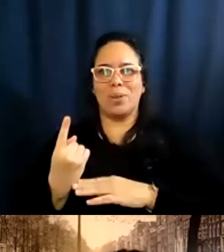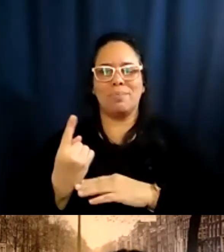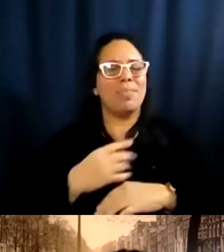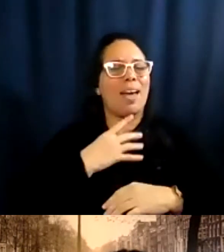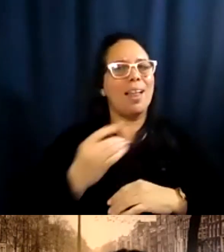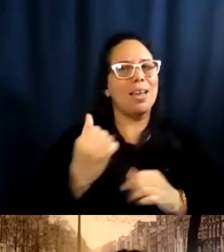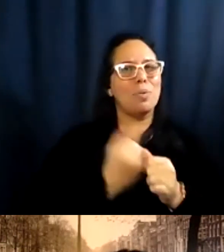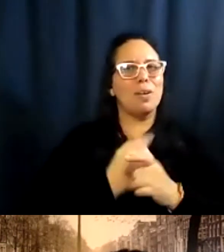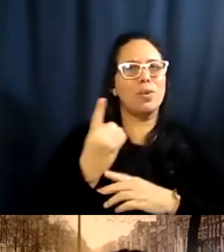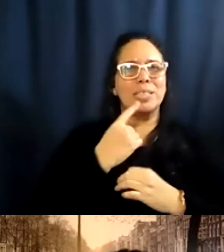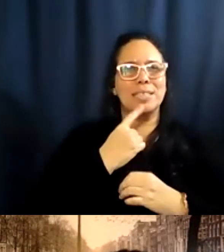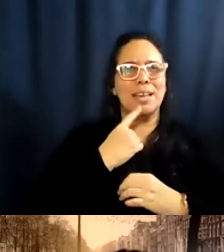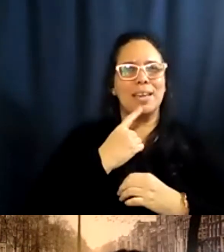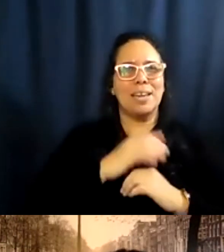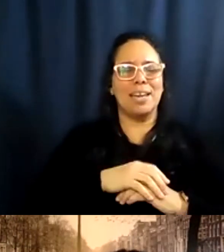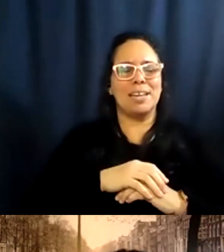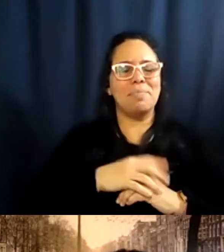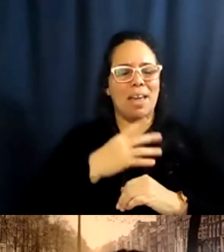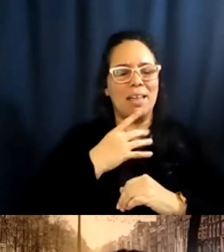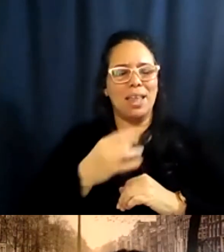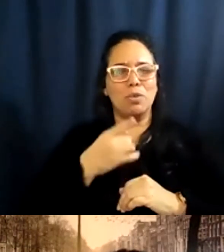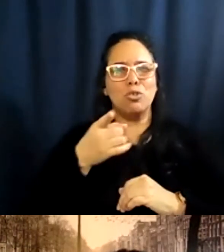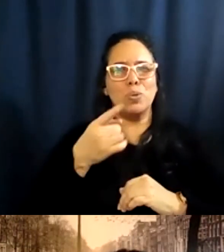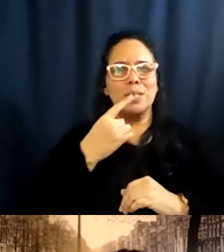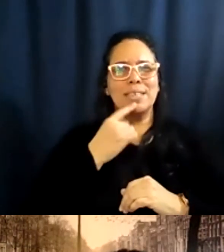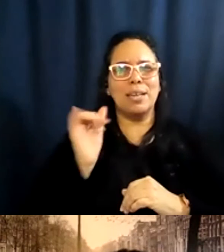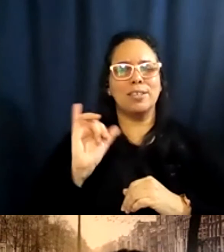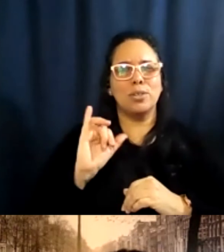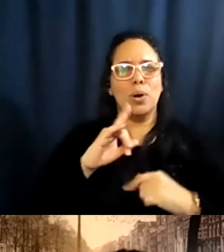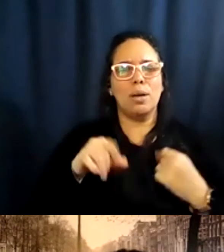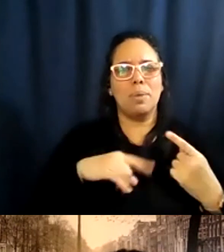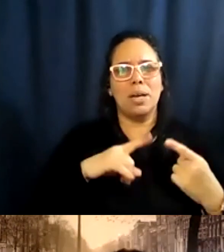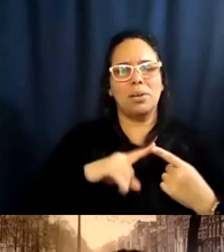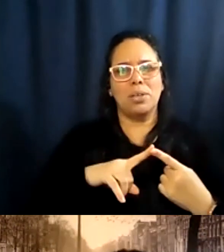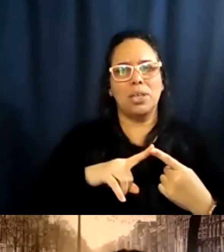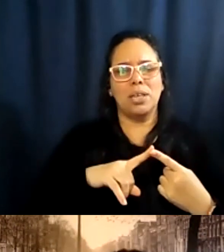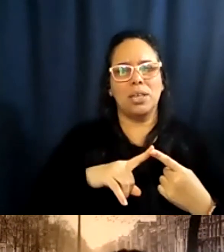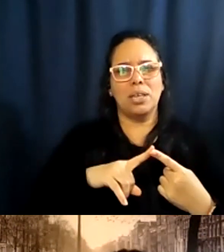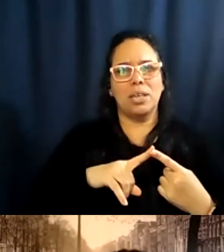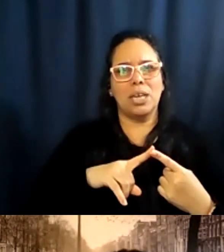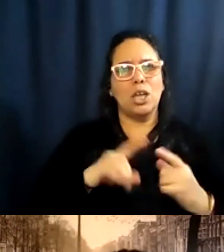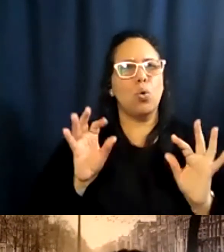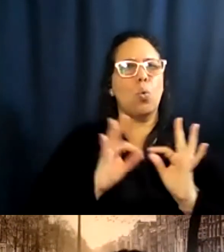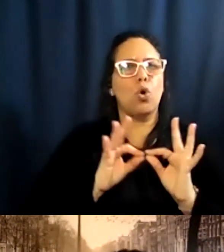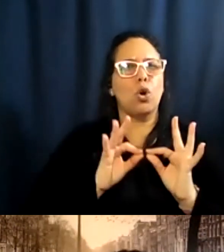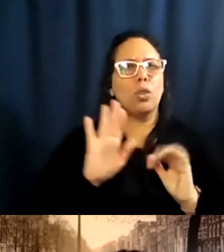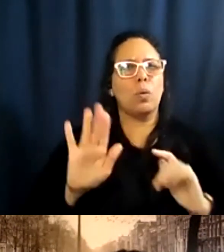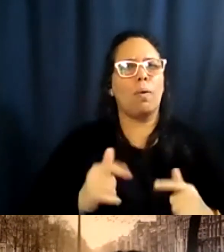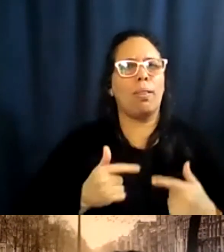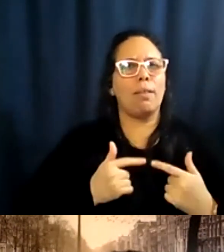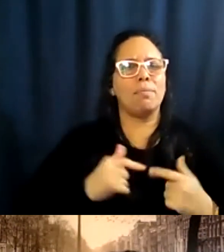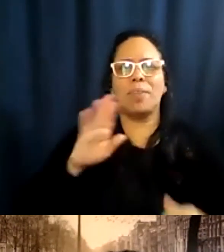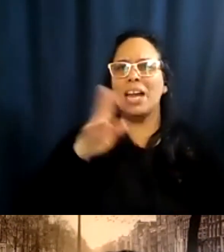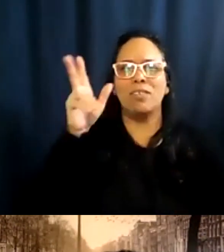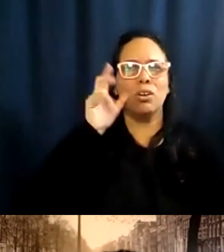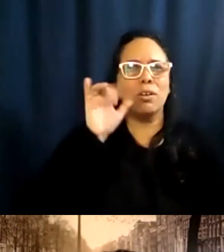I really like that. And Ariba, I really like what you said too about the, you know, like you are worth the life that you live. I've never heard that before,